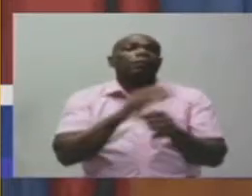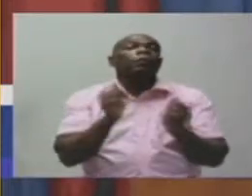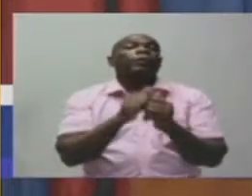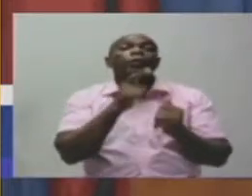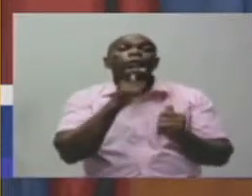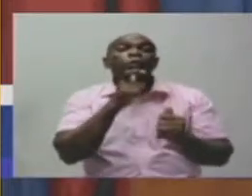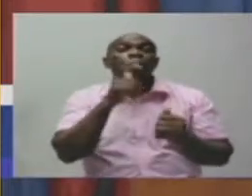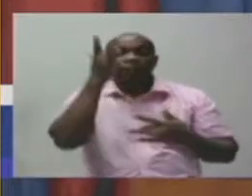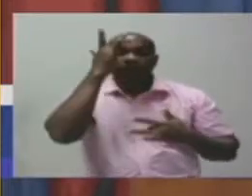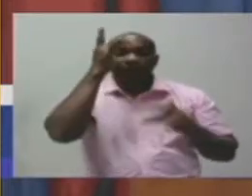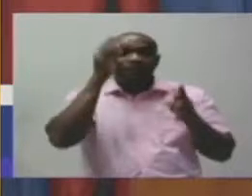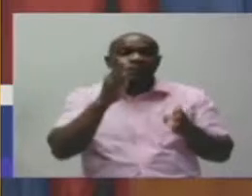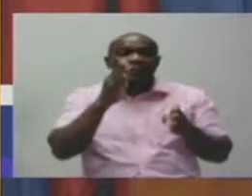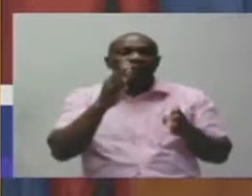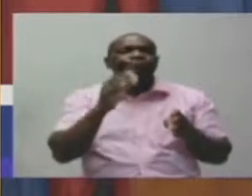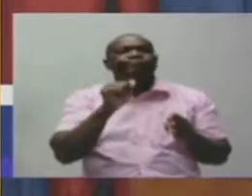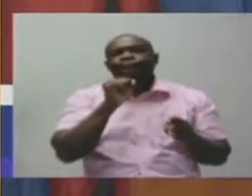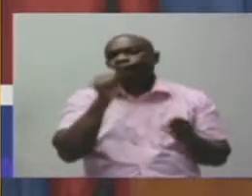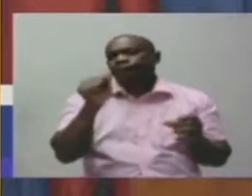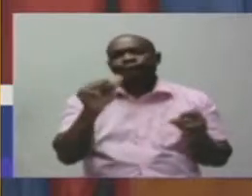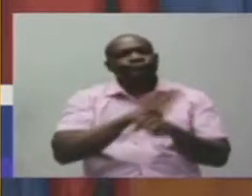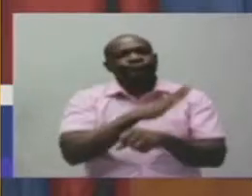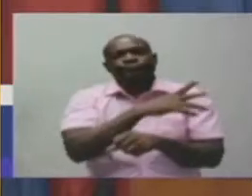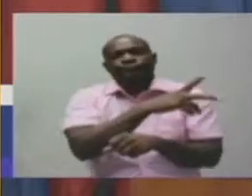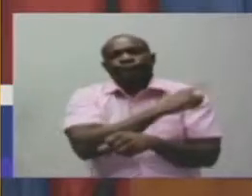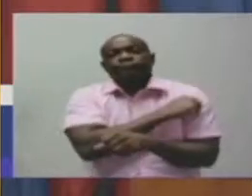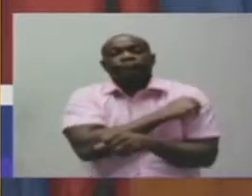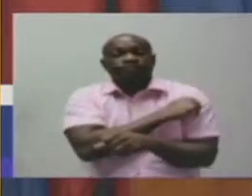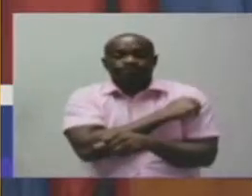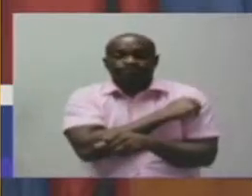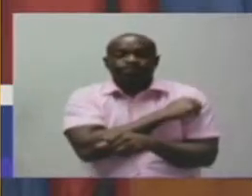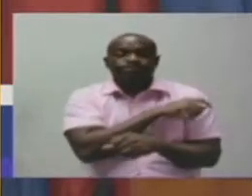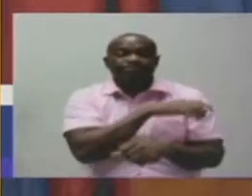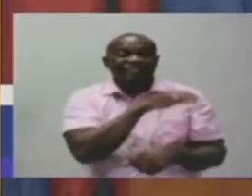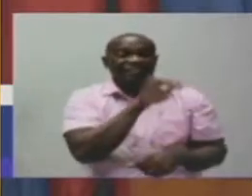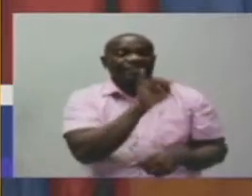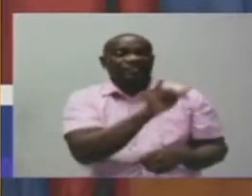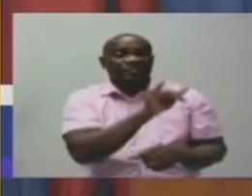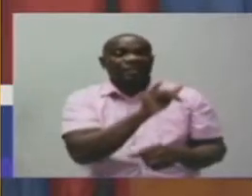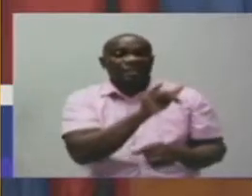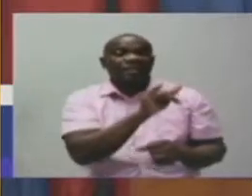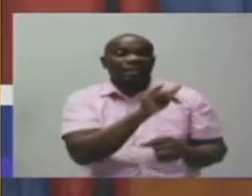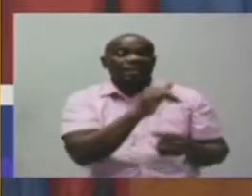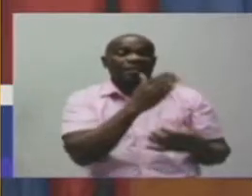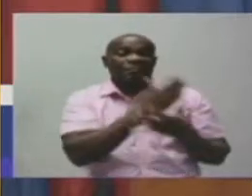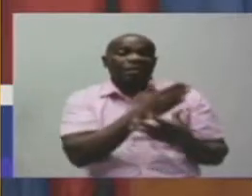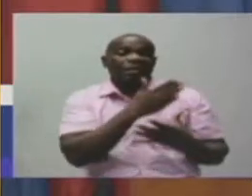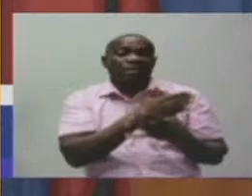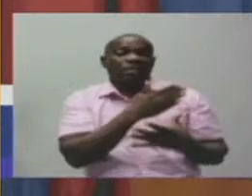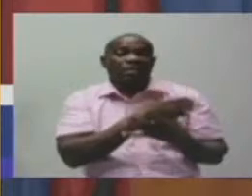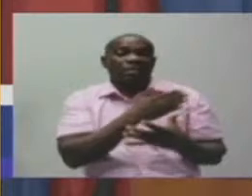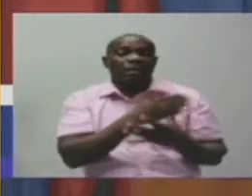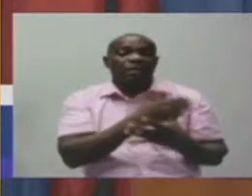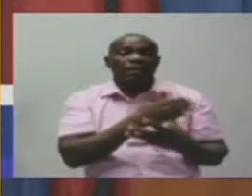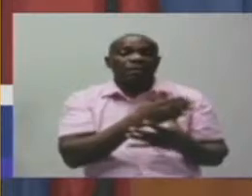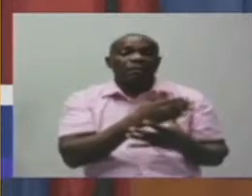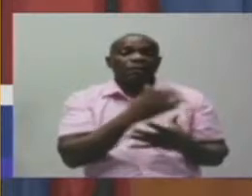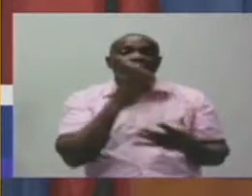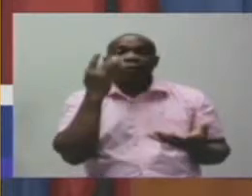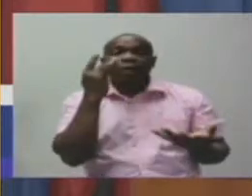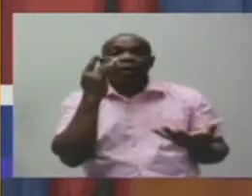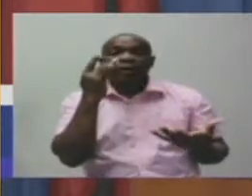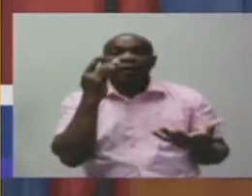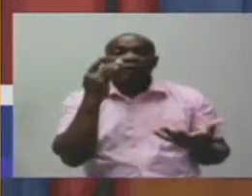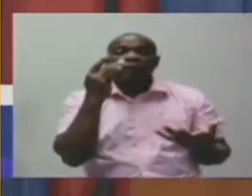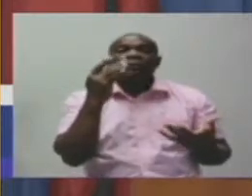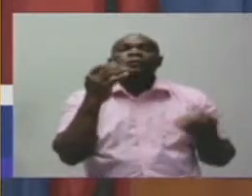is indeed a cause for significant concern and very worrisome, especially given the percentage of unvaccinated